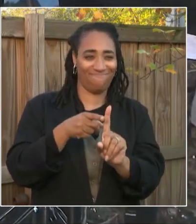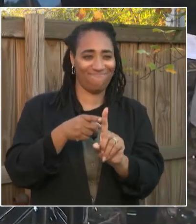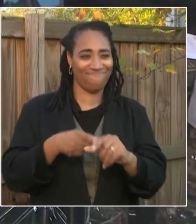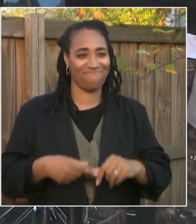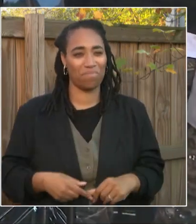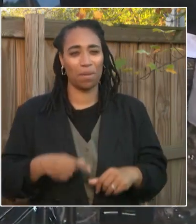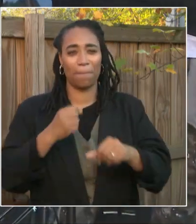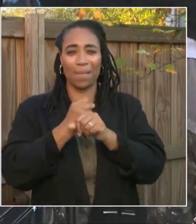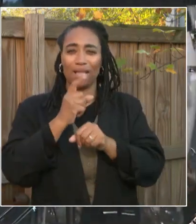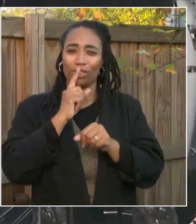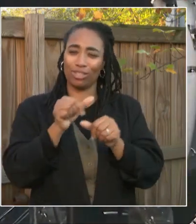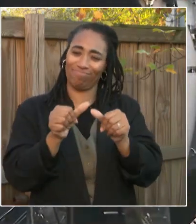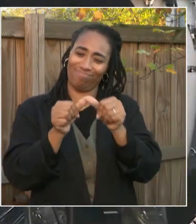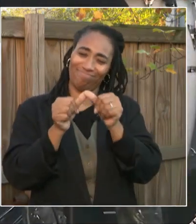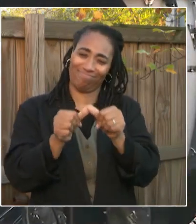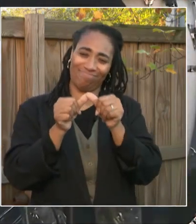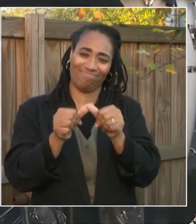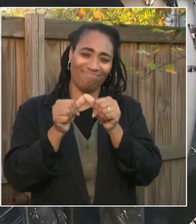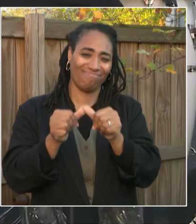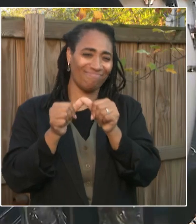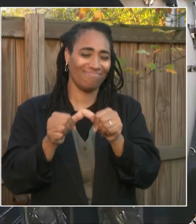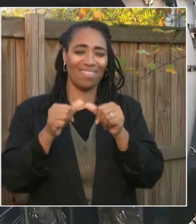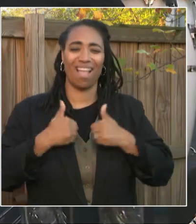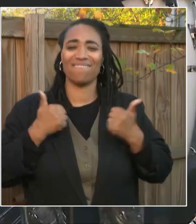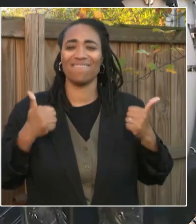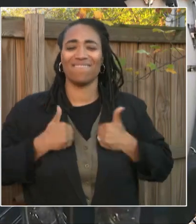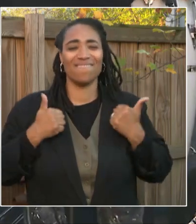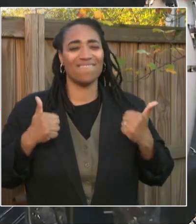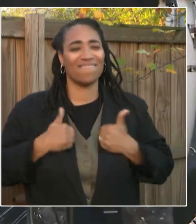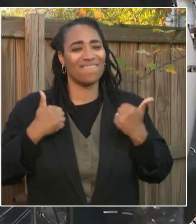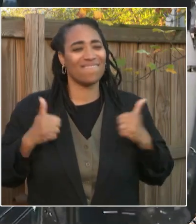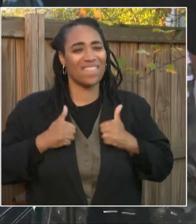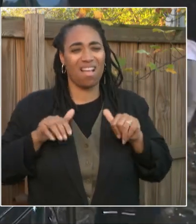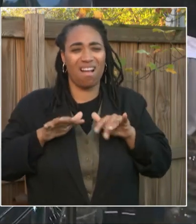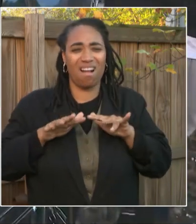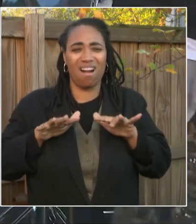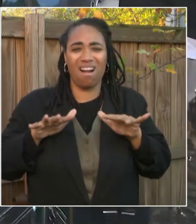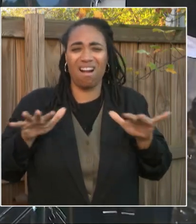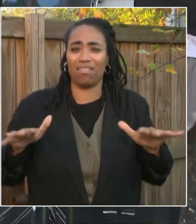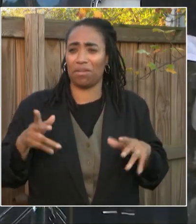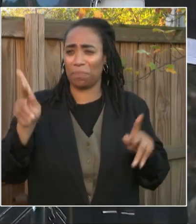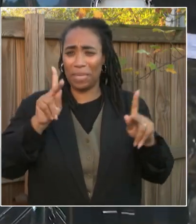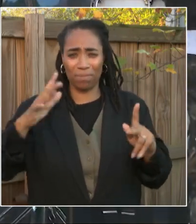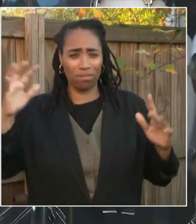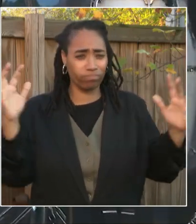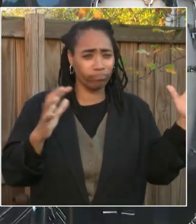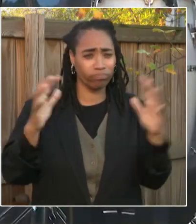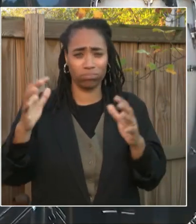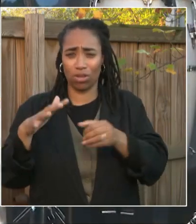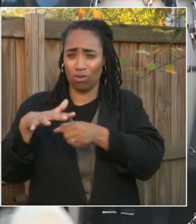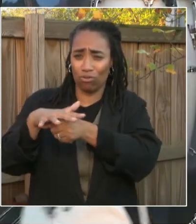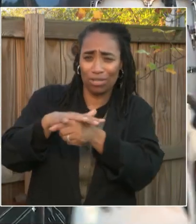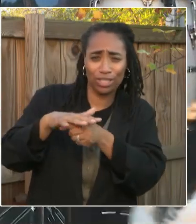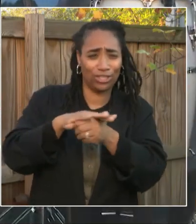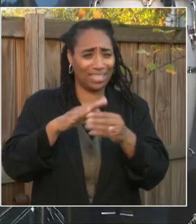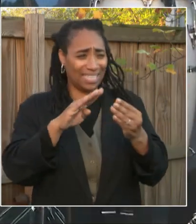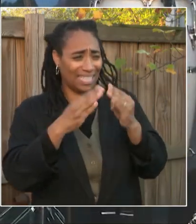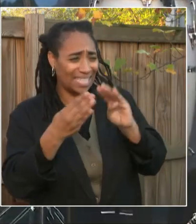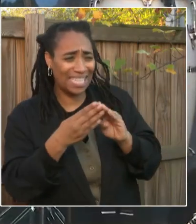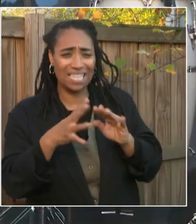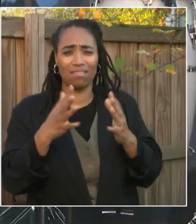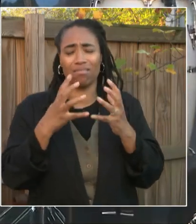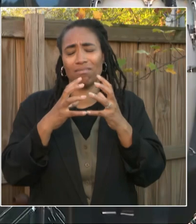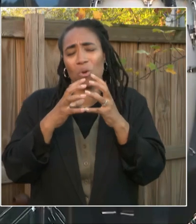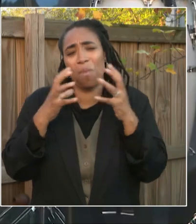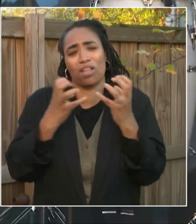continue to lift up and institutionalize those who have meant so much for us and for our region and for our city. You good? All right,